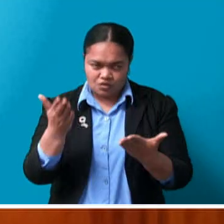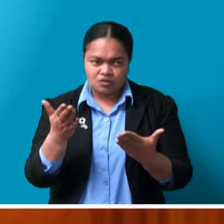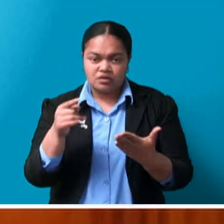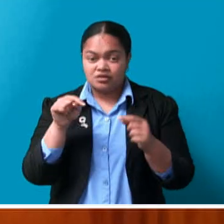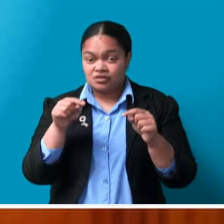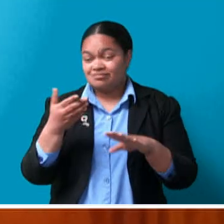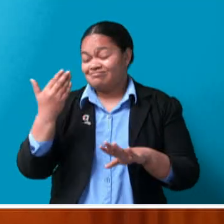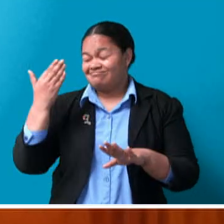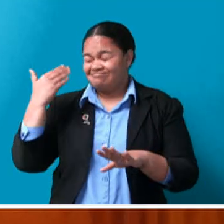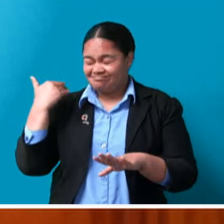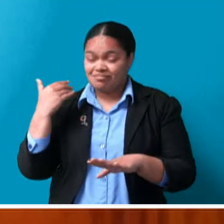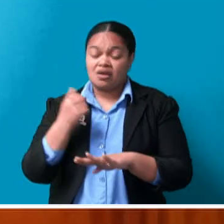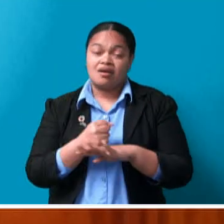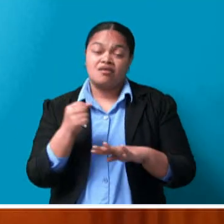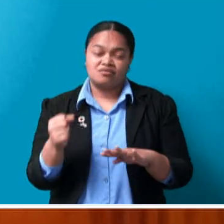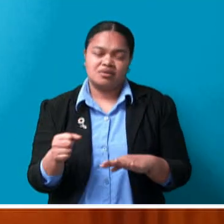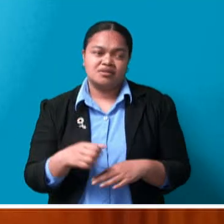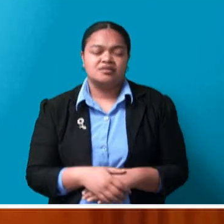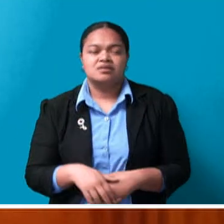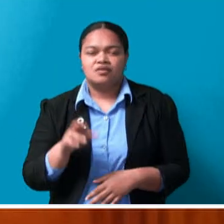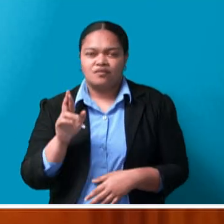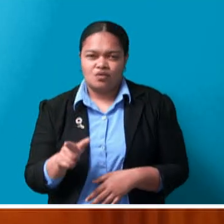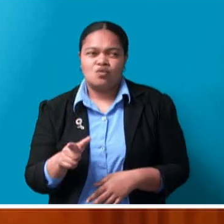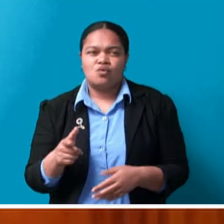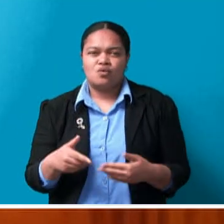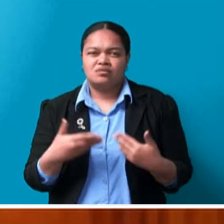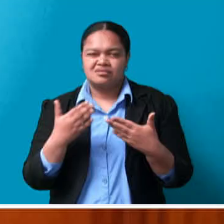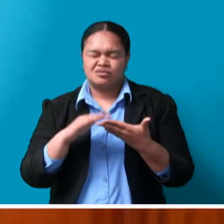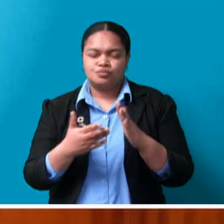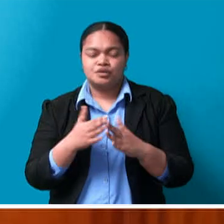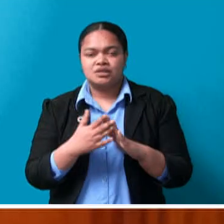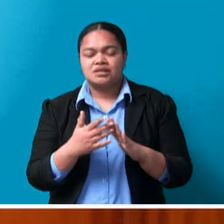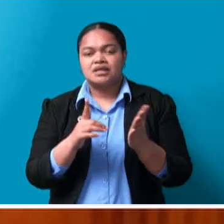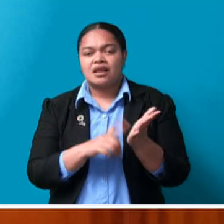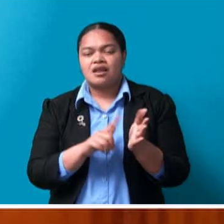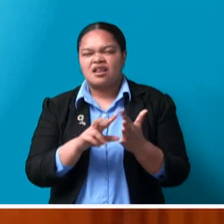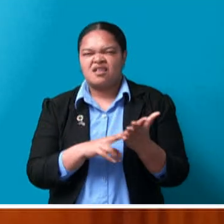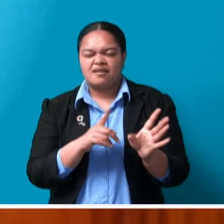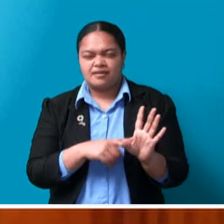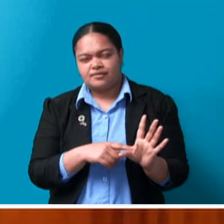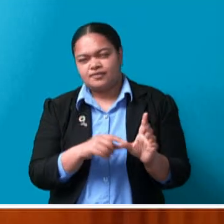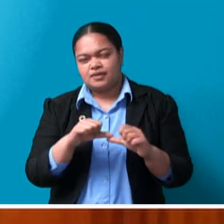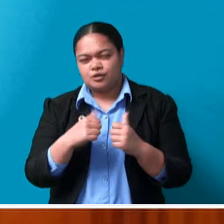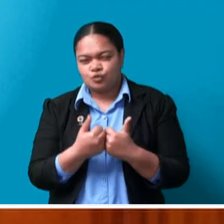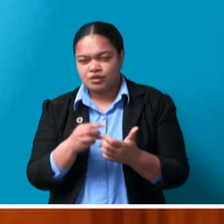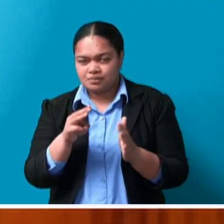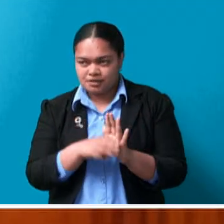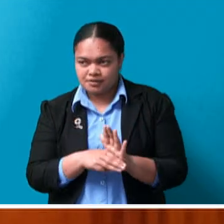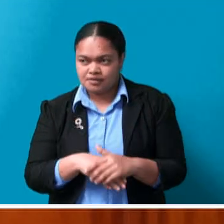government for bringing in this community levy agreement. And under the